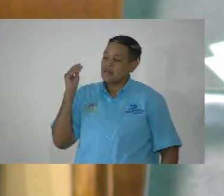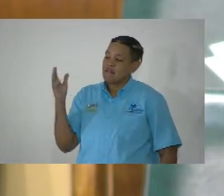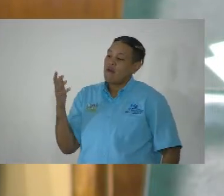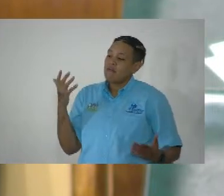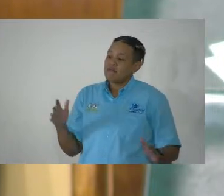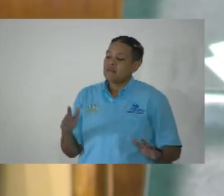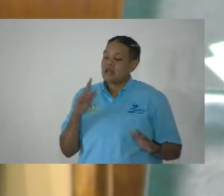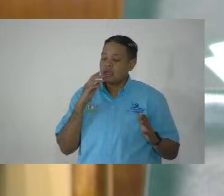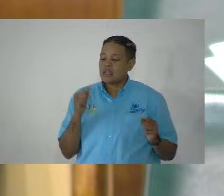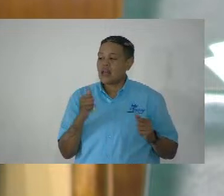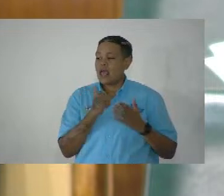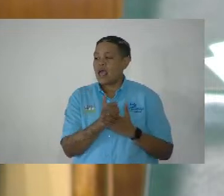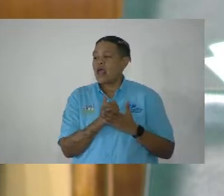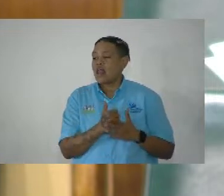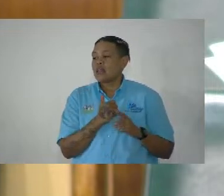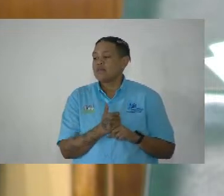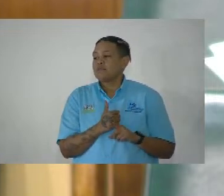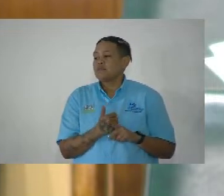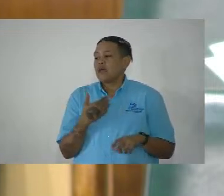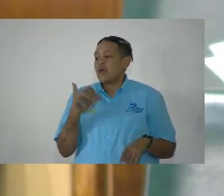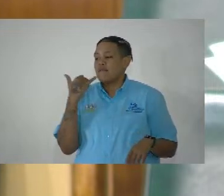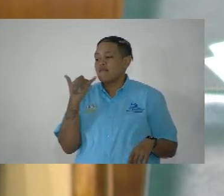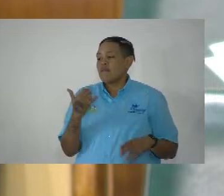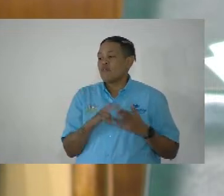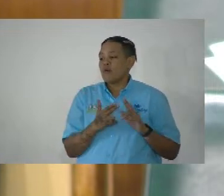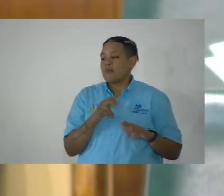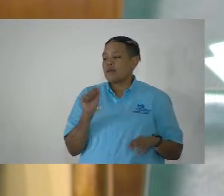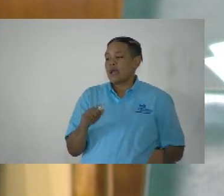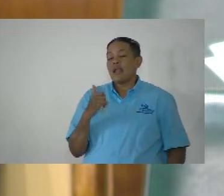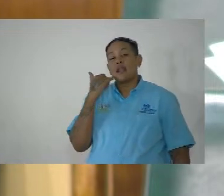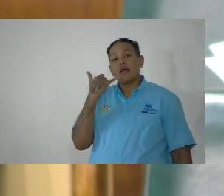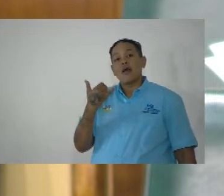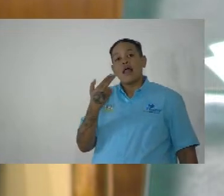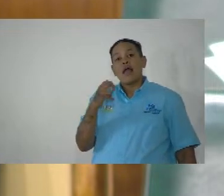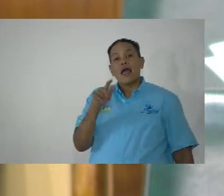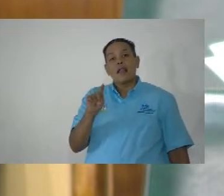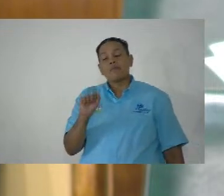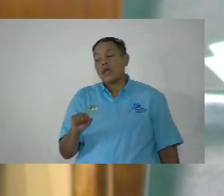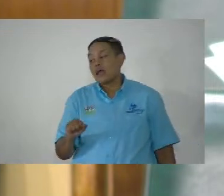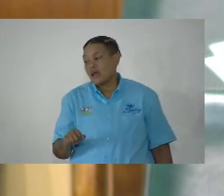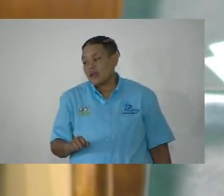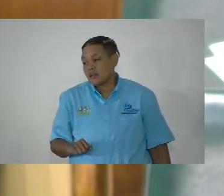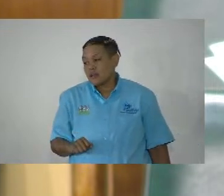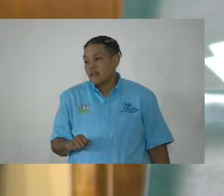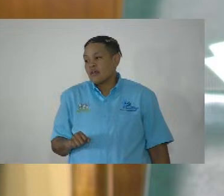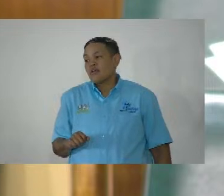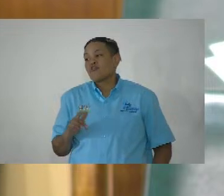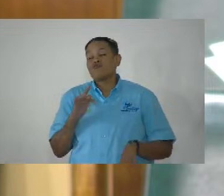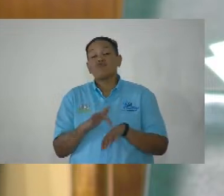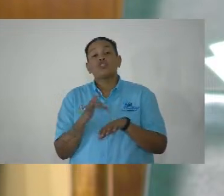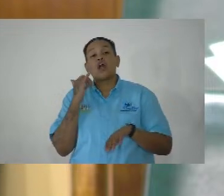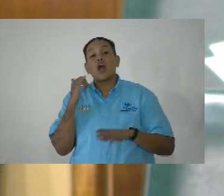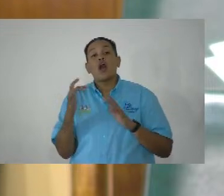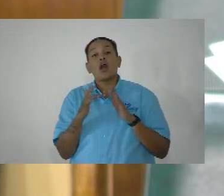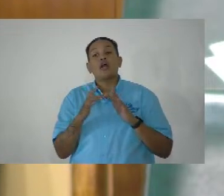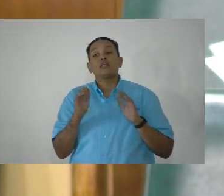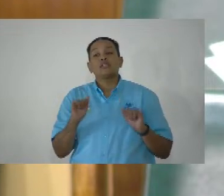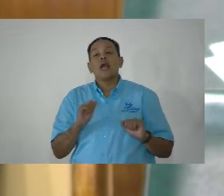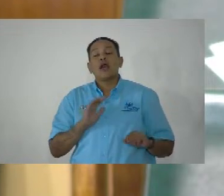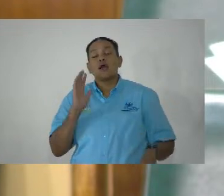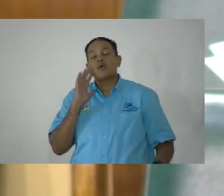and get help. There is a helpline. There is a helpline to reach out to, and I